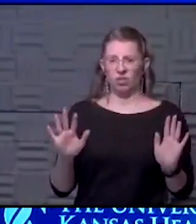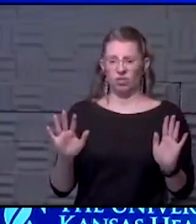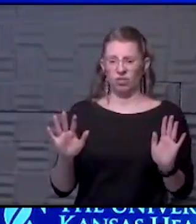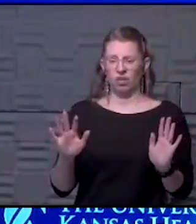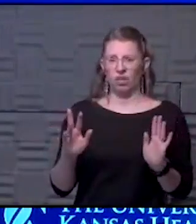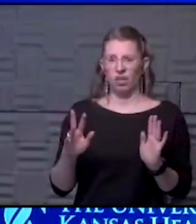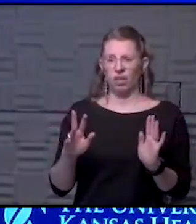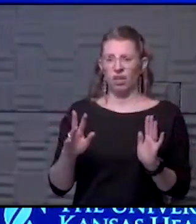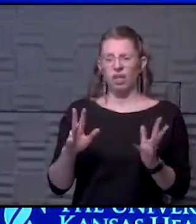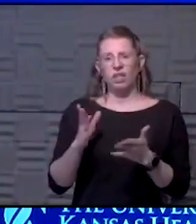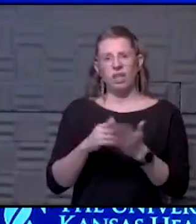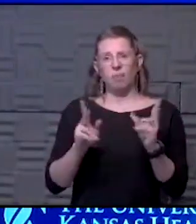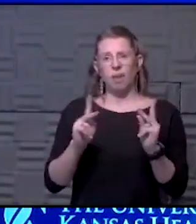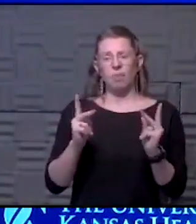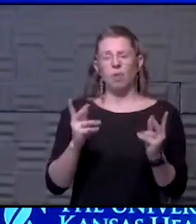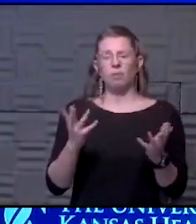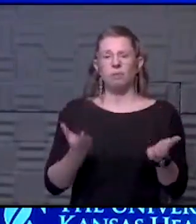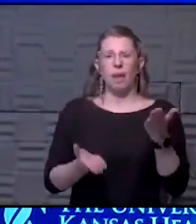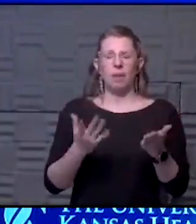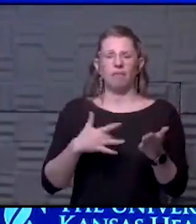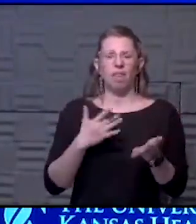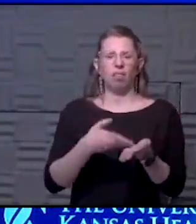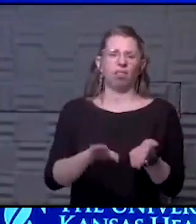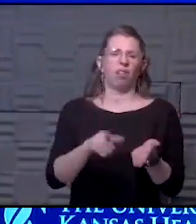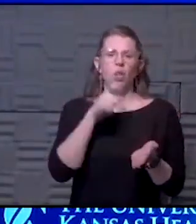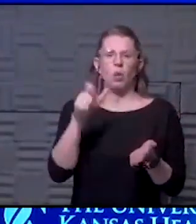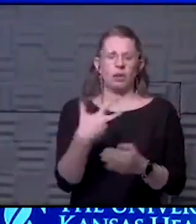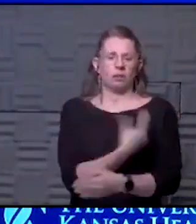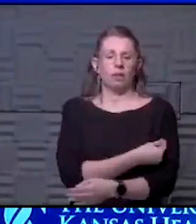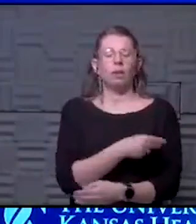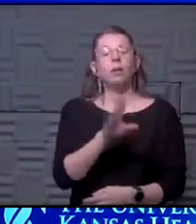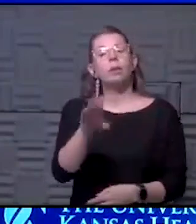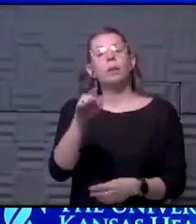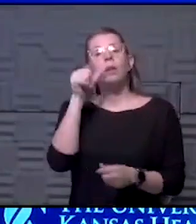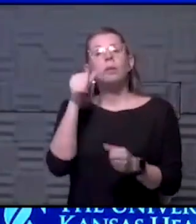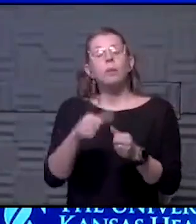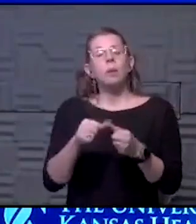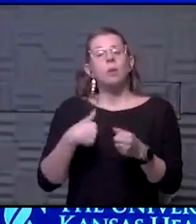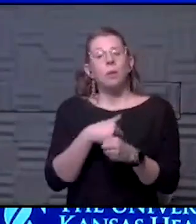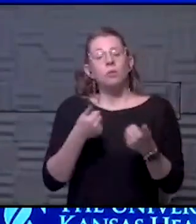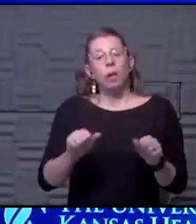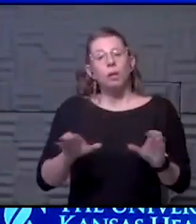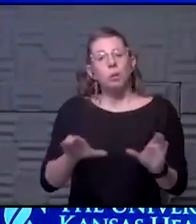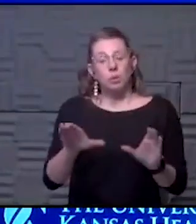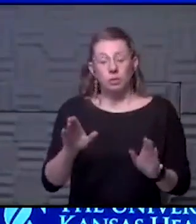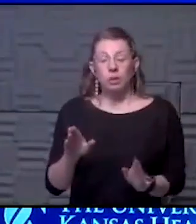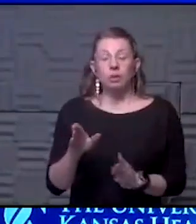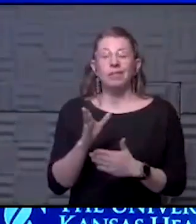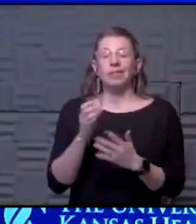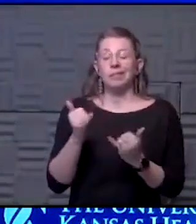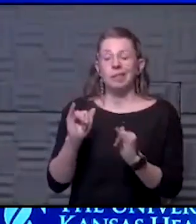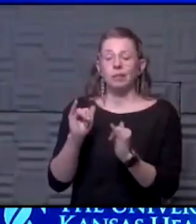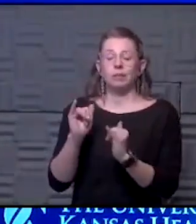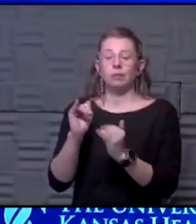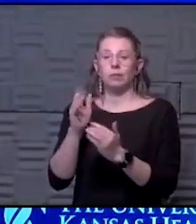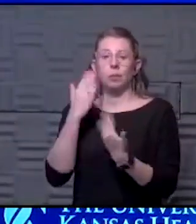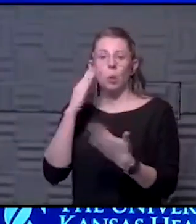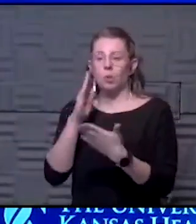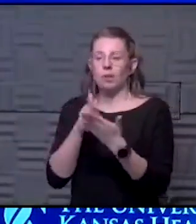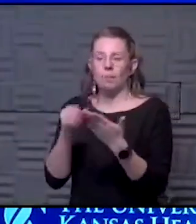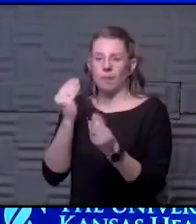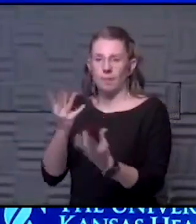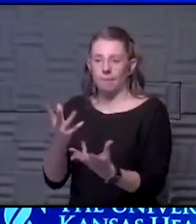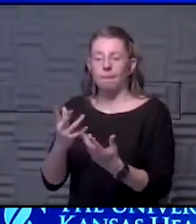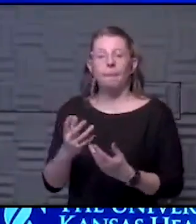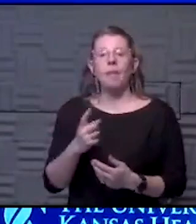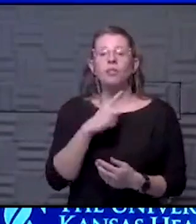getting vaccinated? Yeah, remember that what we're trying to do, because there's some unknowns here still, and the unknown is how